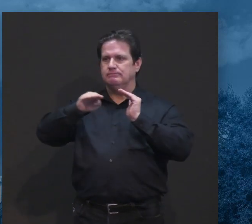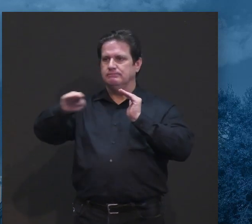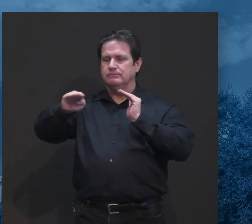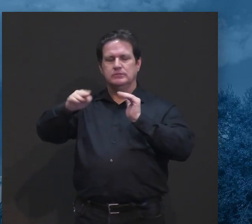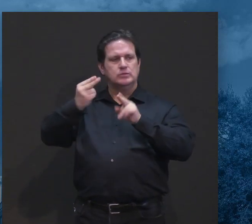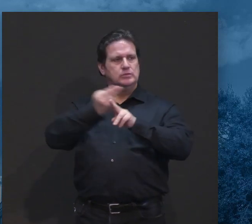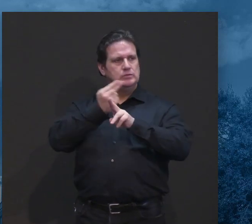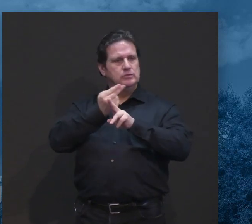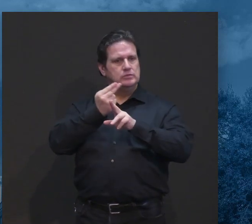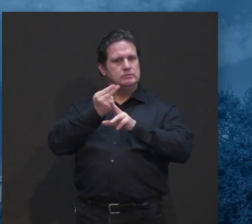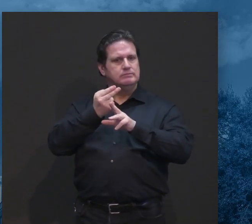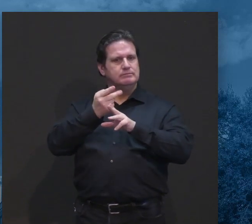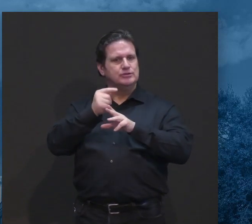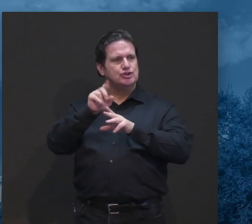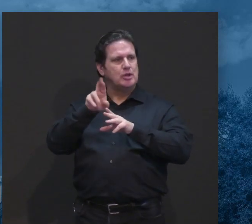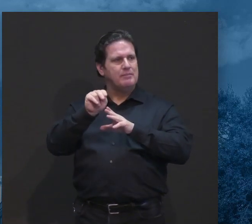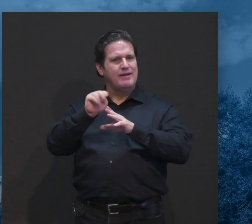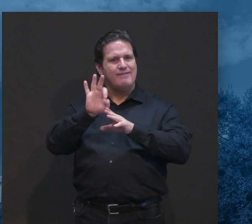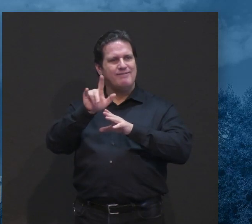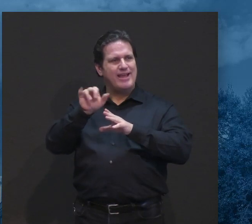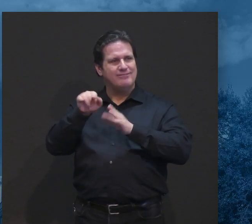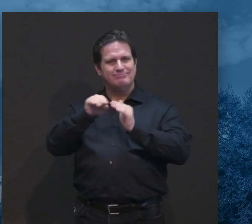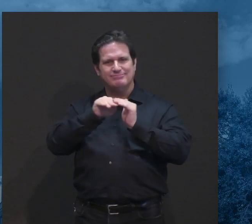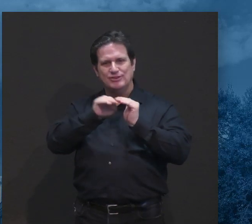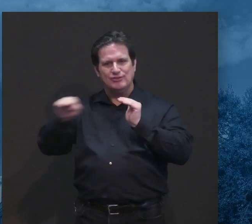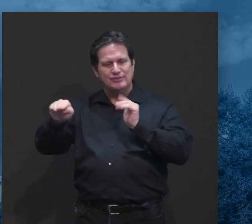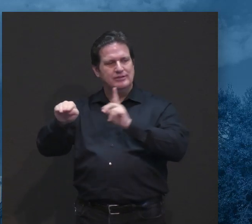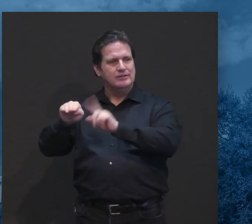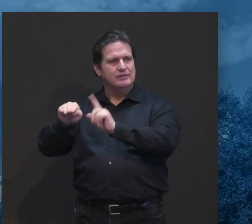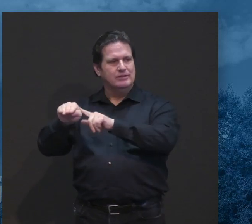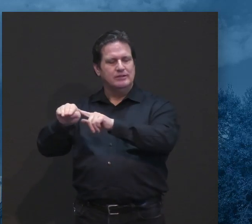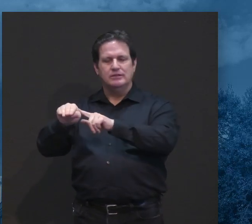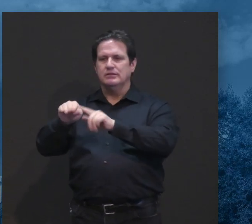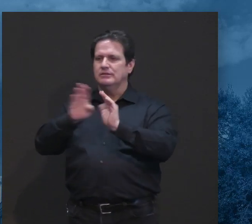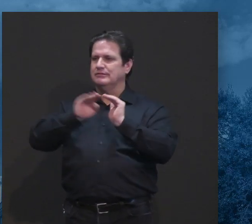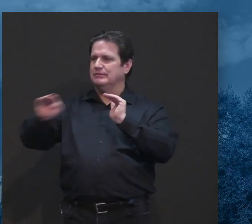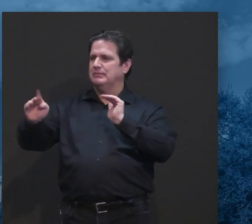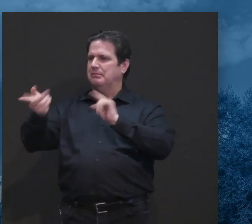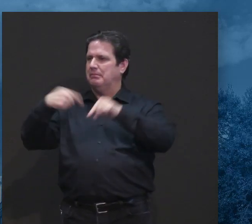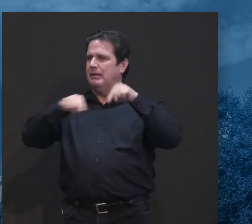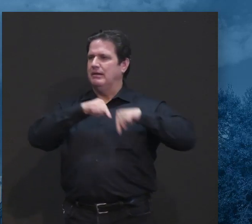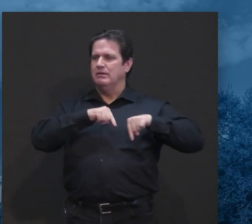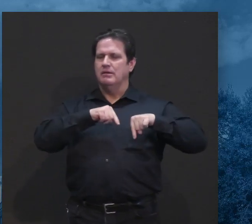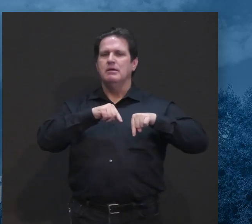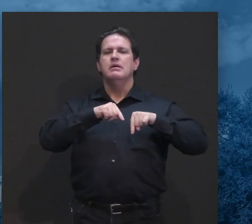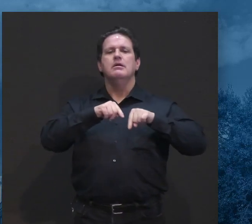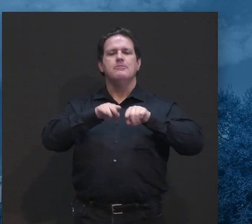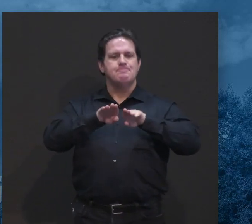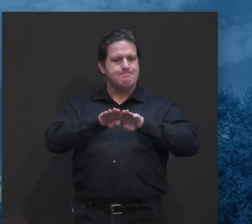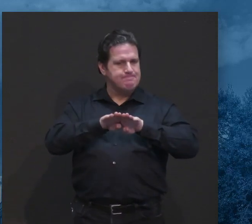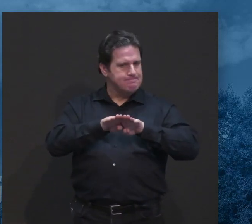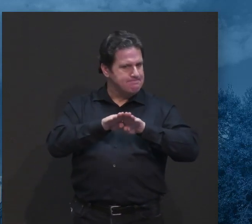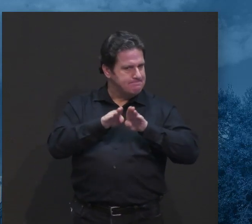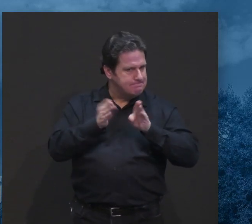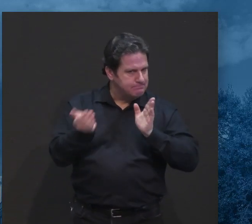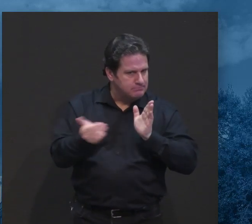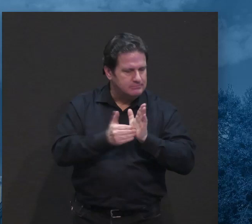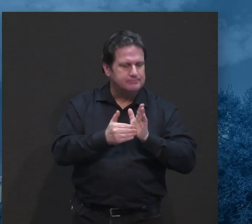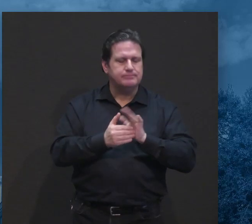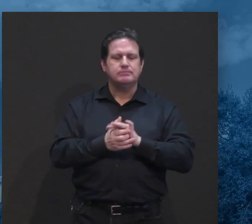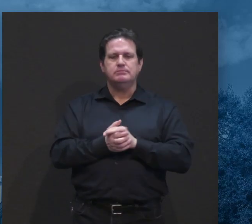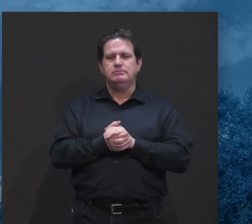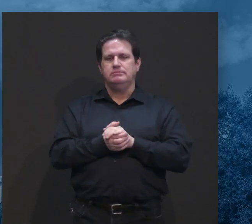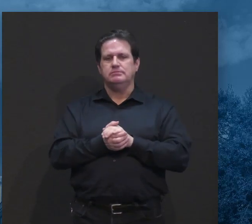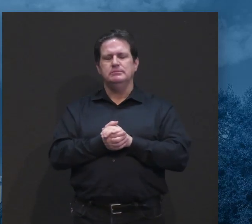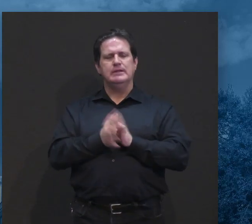the term, in order to kind of go back and gradually reopen.